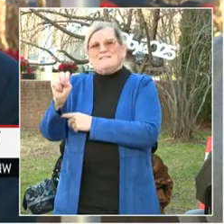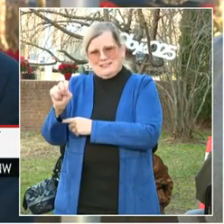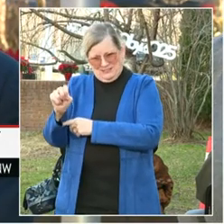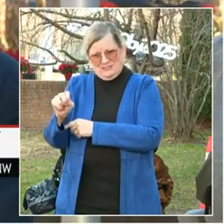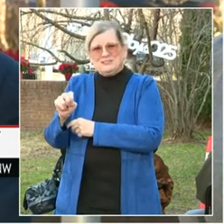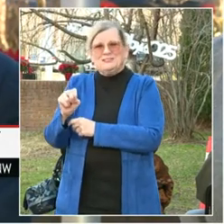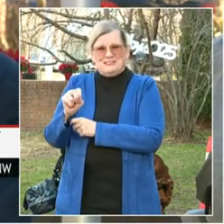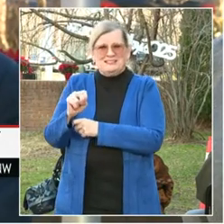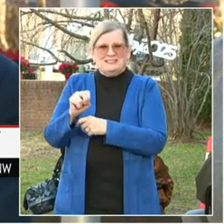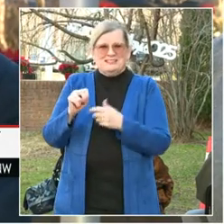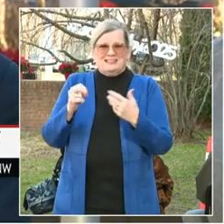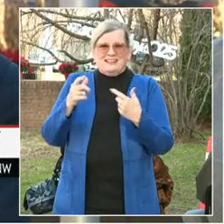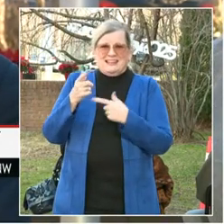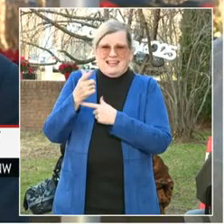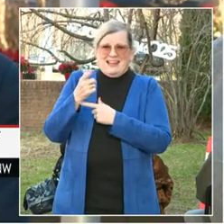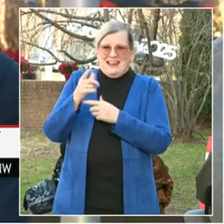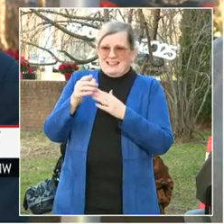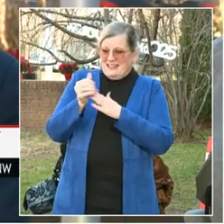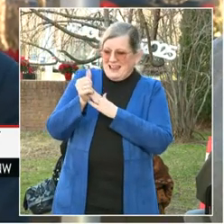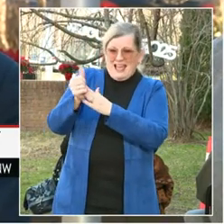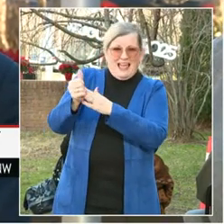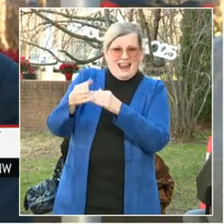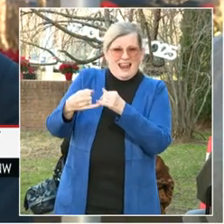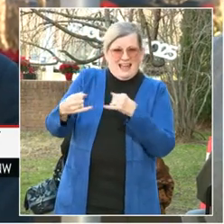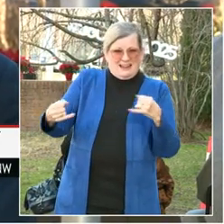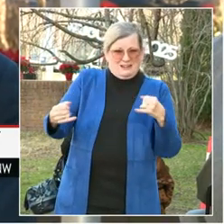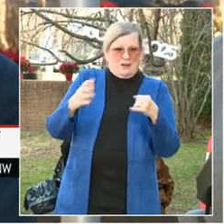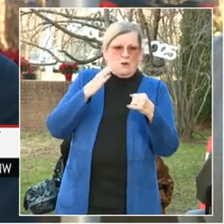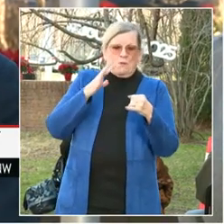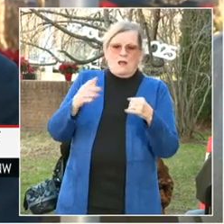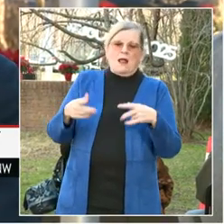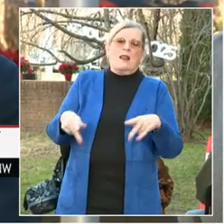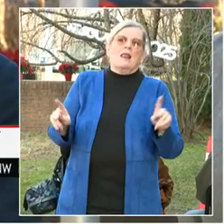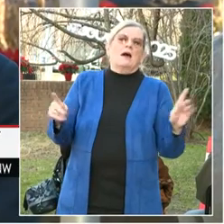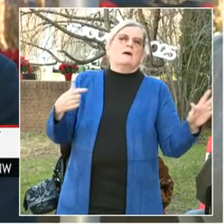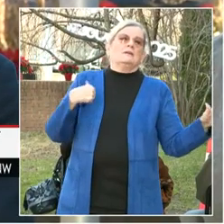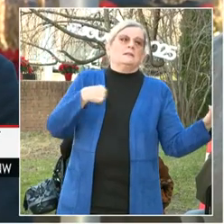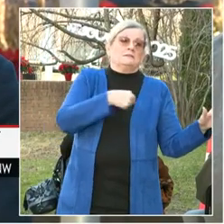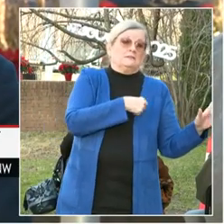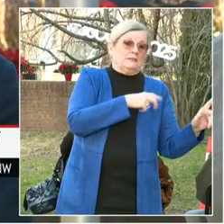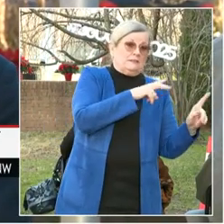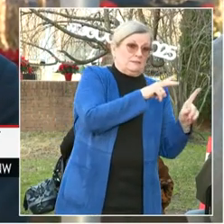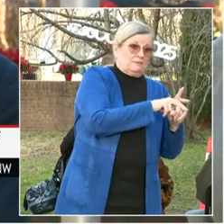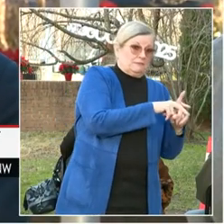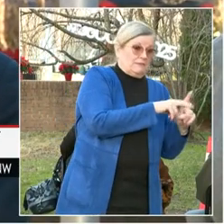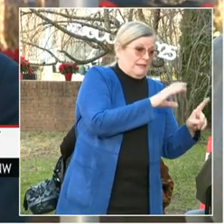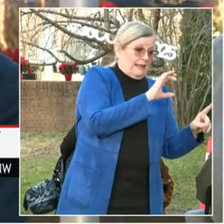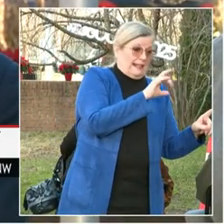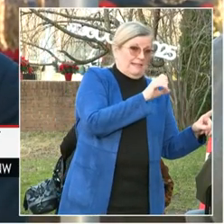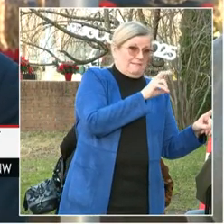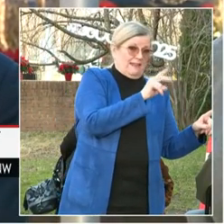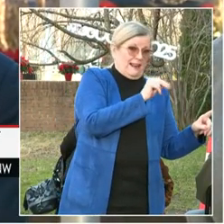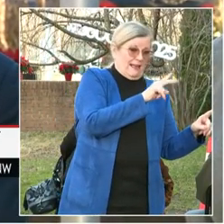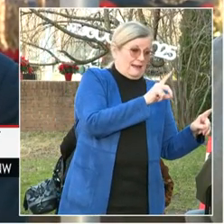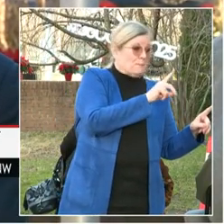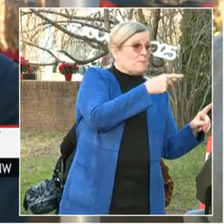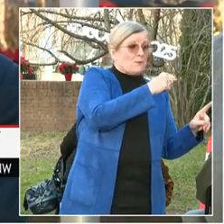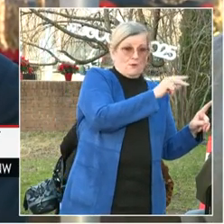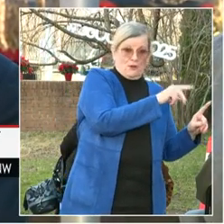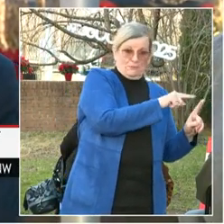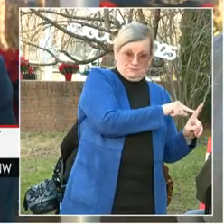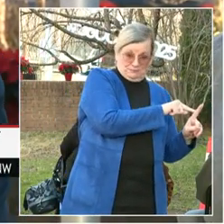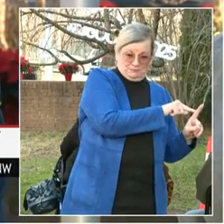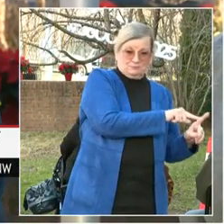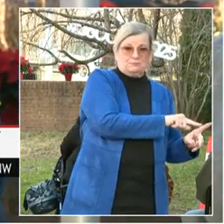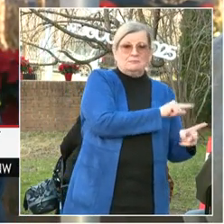Park areas, which include historic districts. This effort will include collaboration with the Historic Preservation Review Board to determine how design